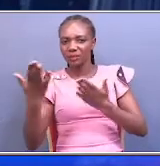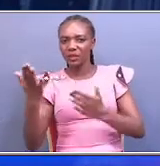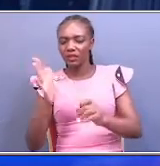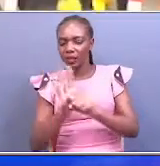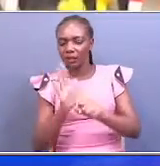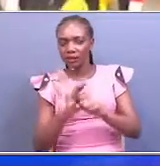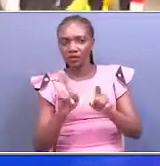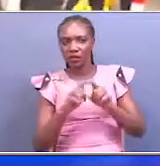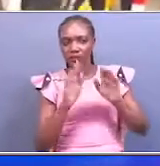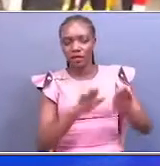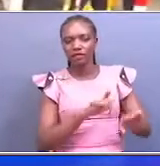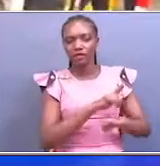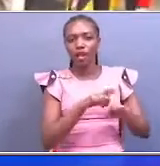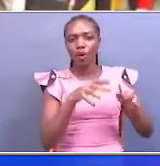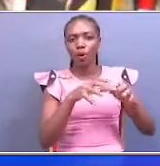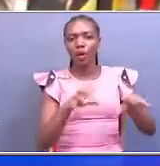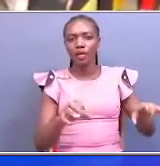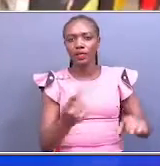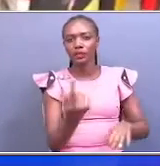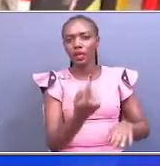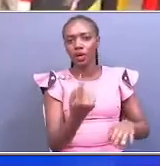market,